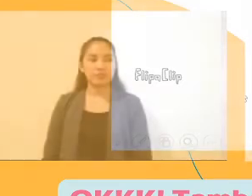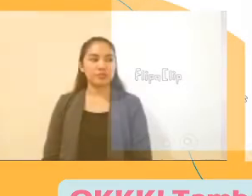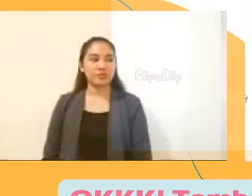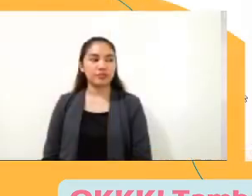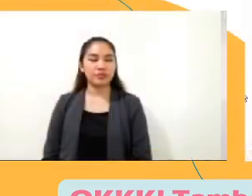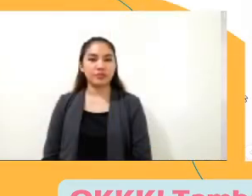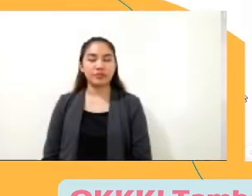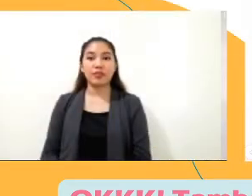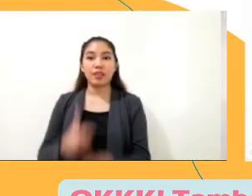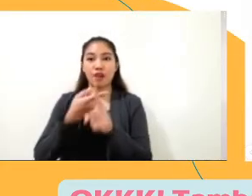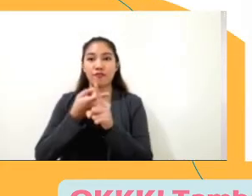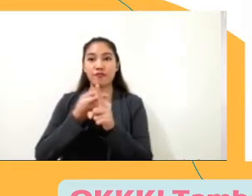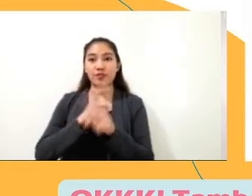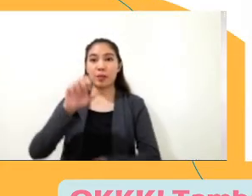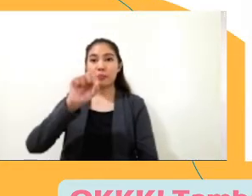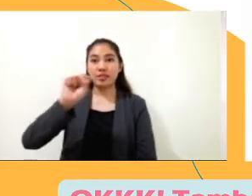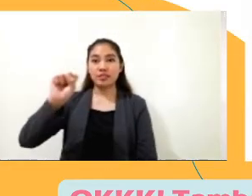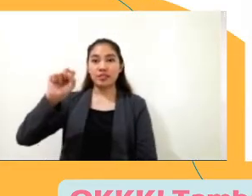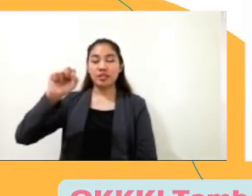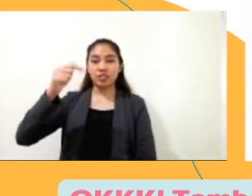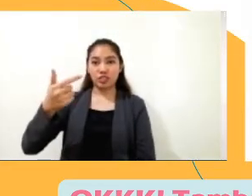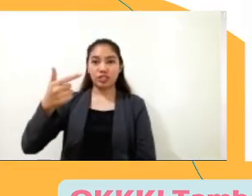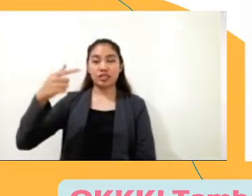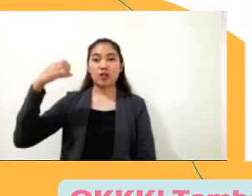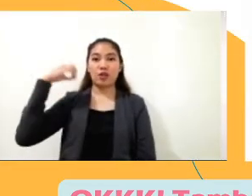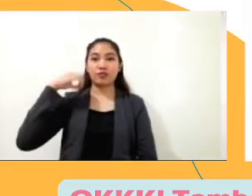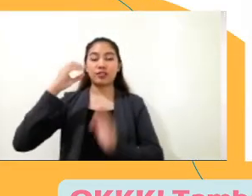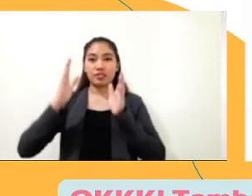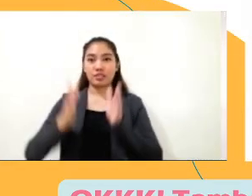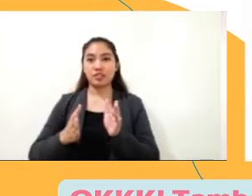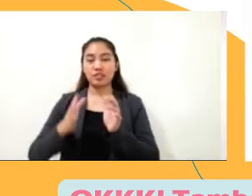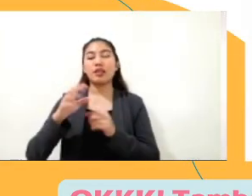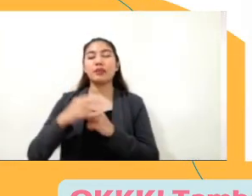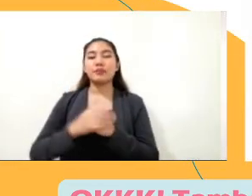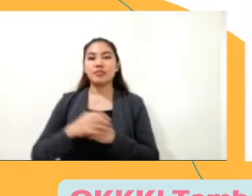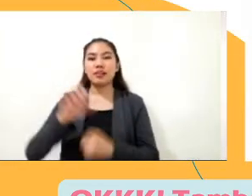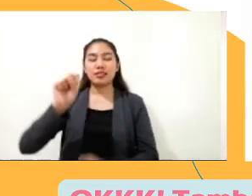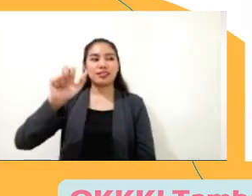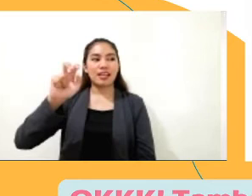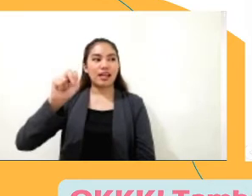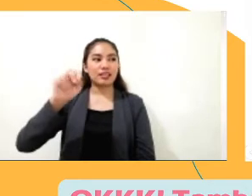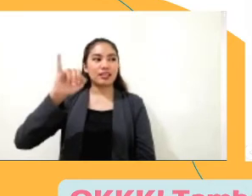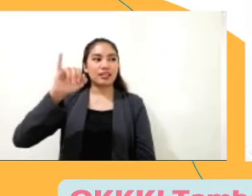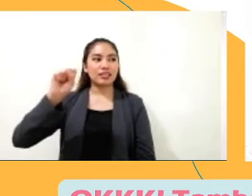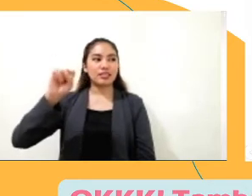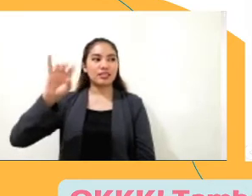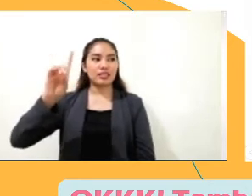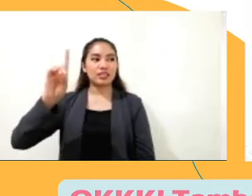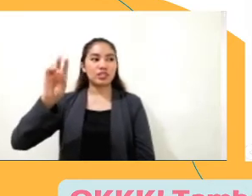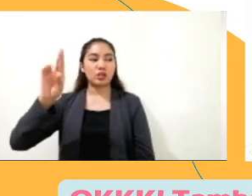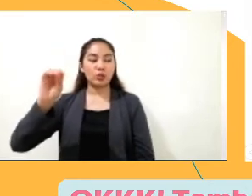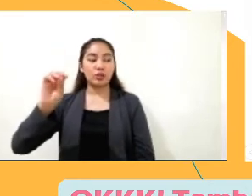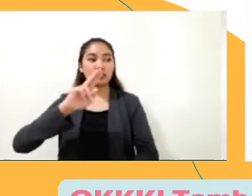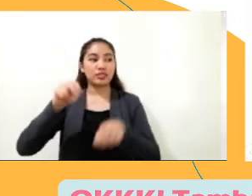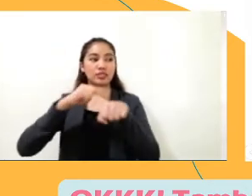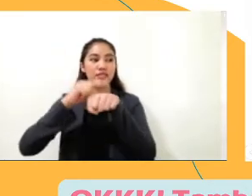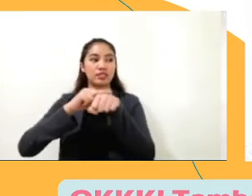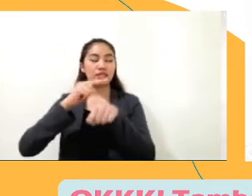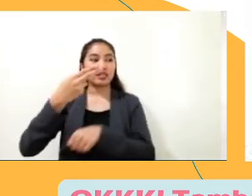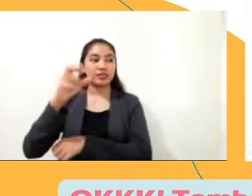Mula po sa SSG officers ng San Isidro National High School, Schools Division, City of Makati, panoorin natin ang kanilang video.